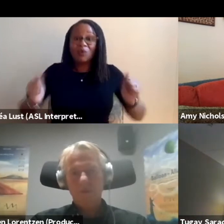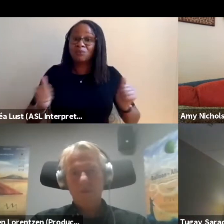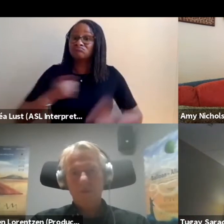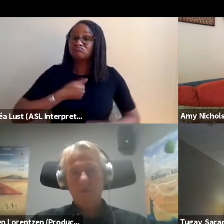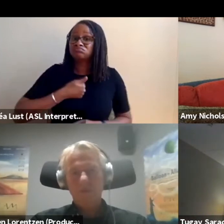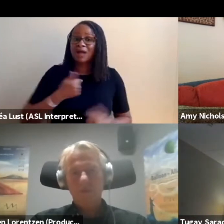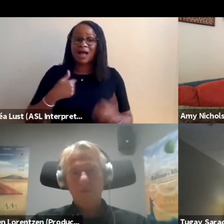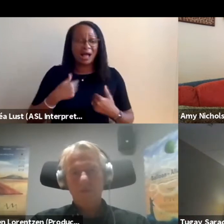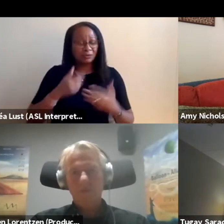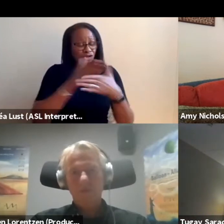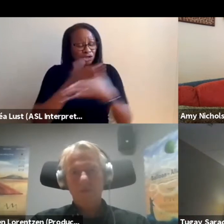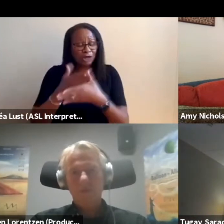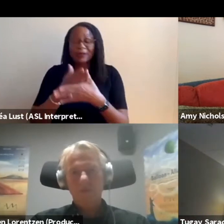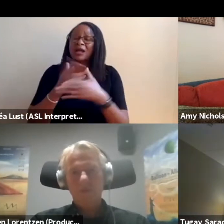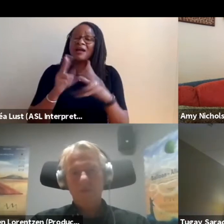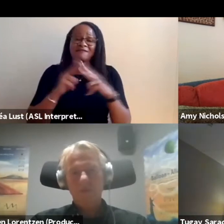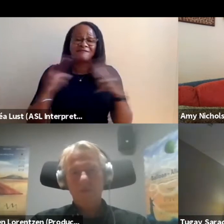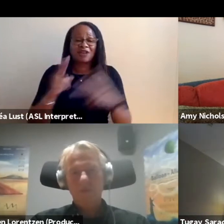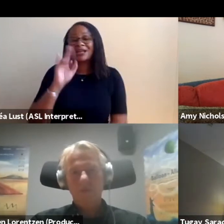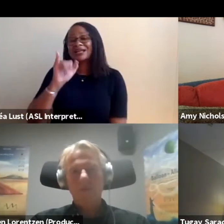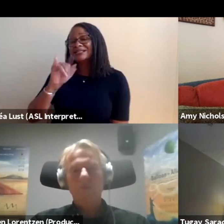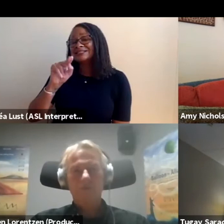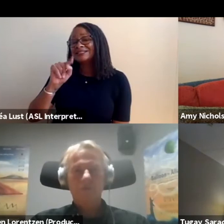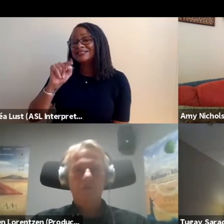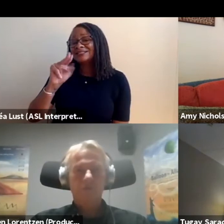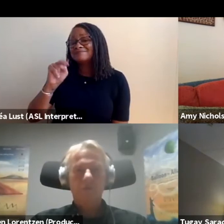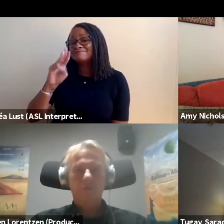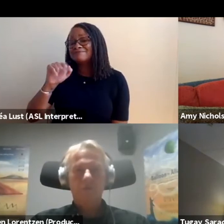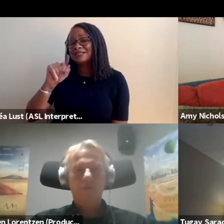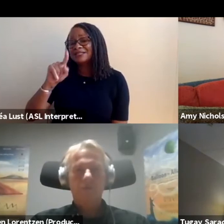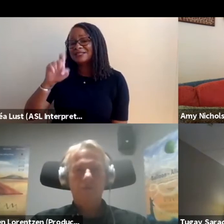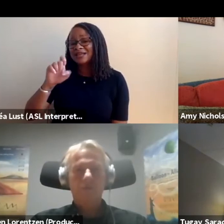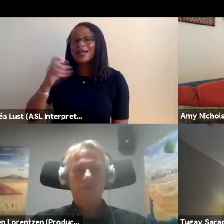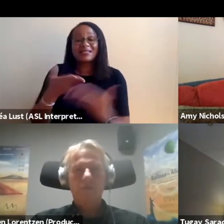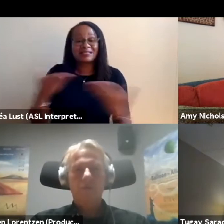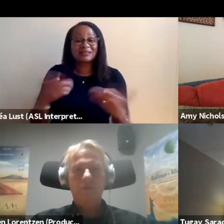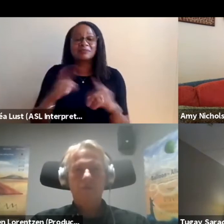intimate things, but I think that's what we have to do. Yeah.